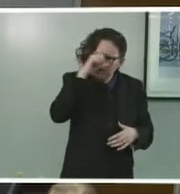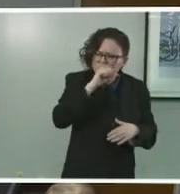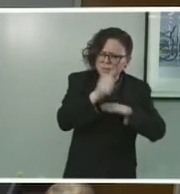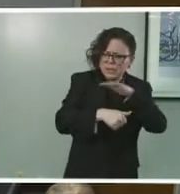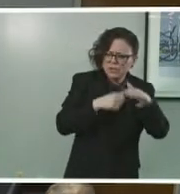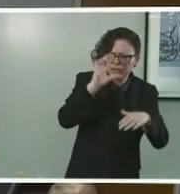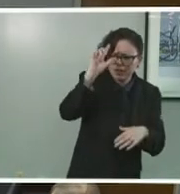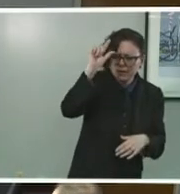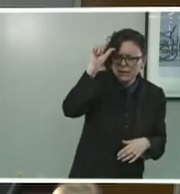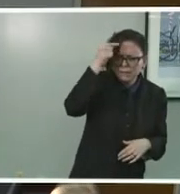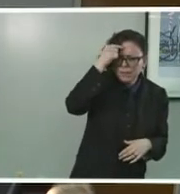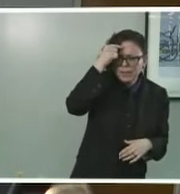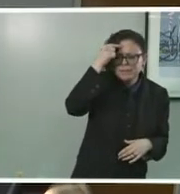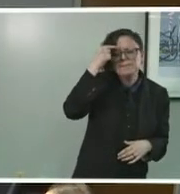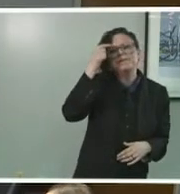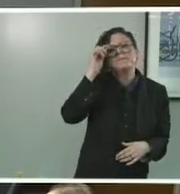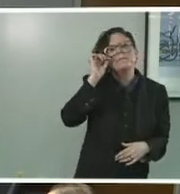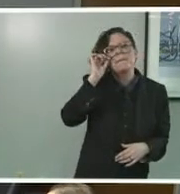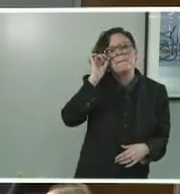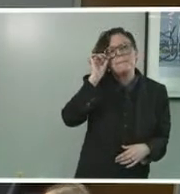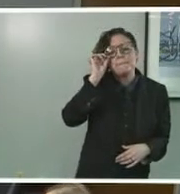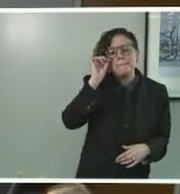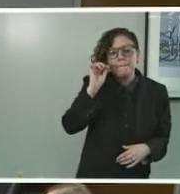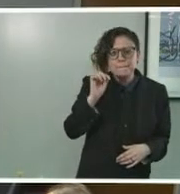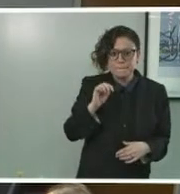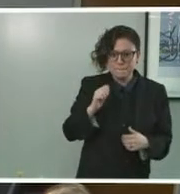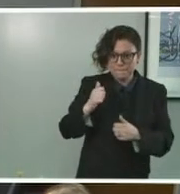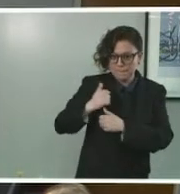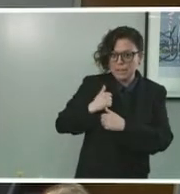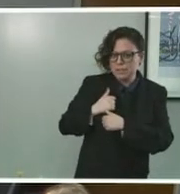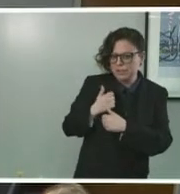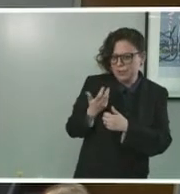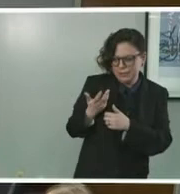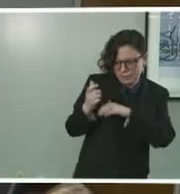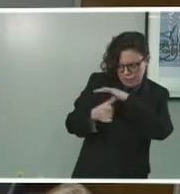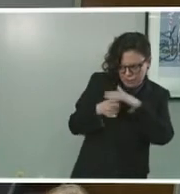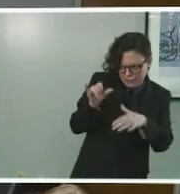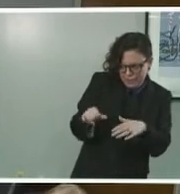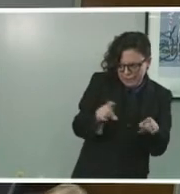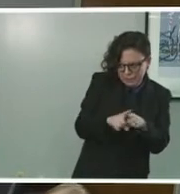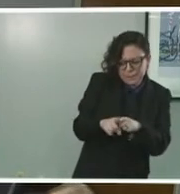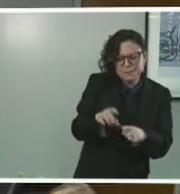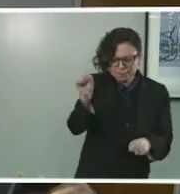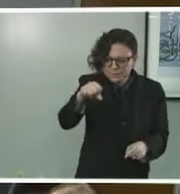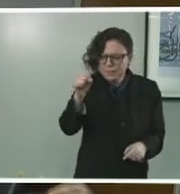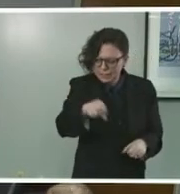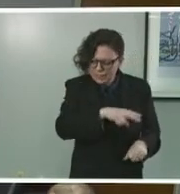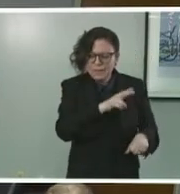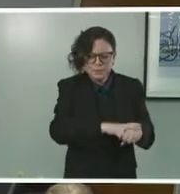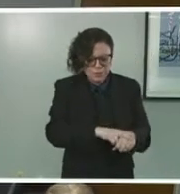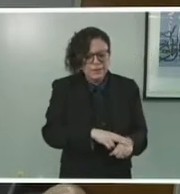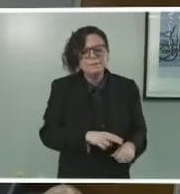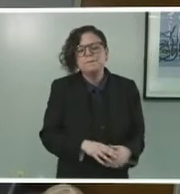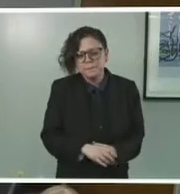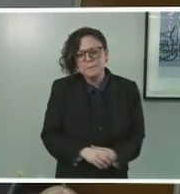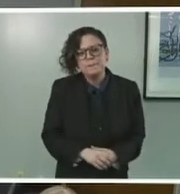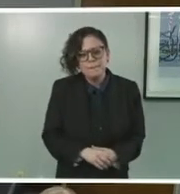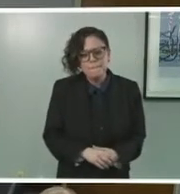falls under the critical infrastructure category, but military would fall under that as well. Absolutely. Military absolutely will continue.